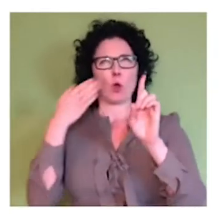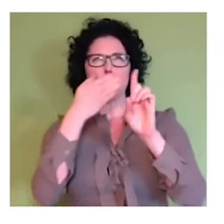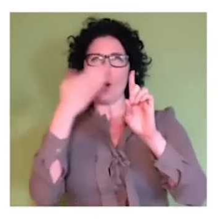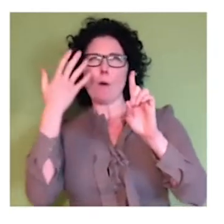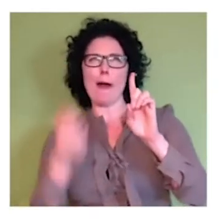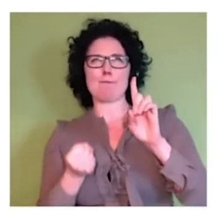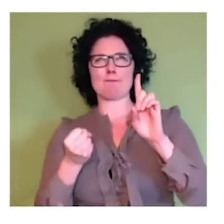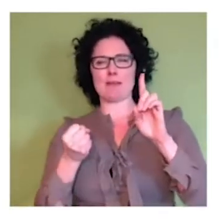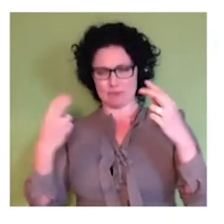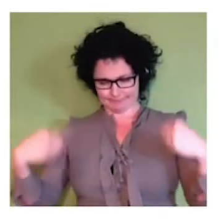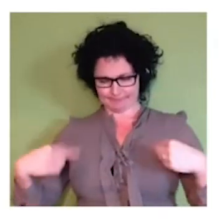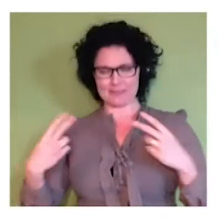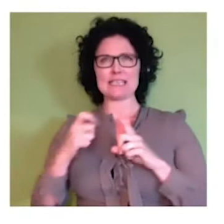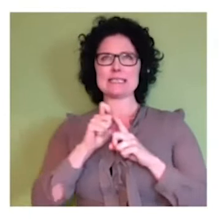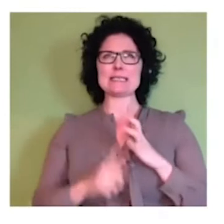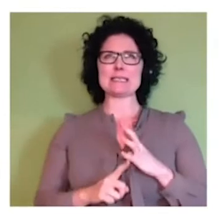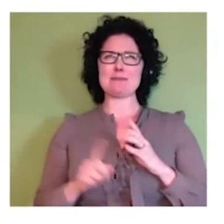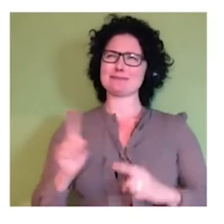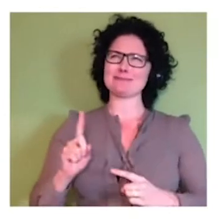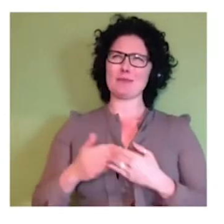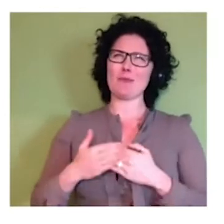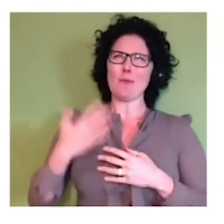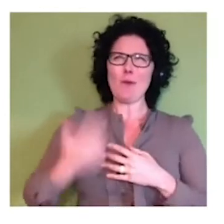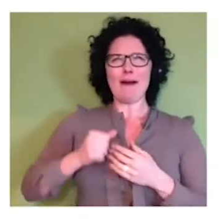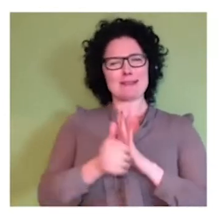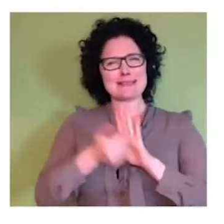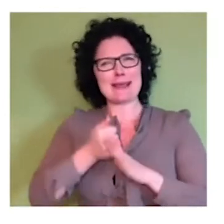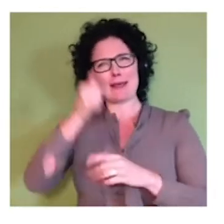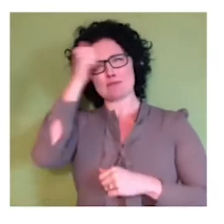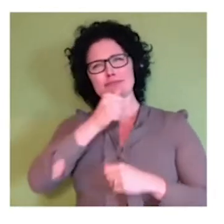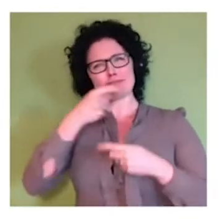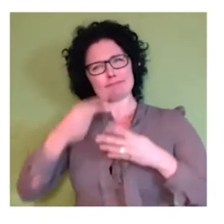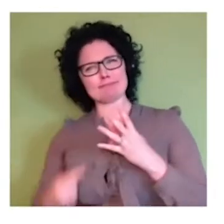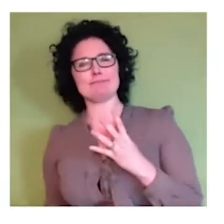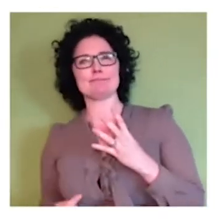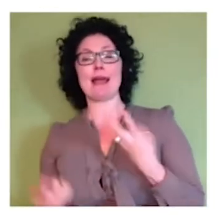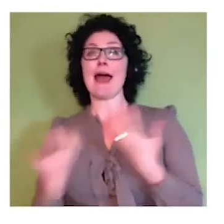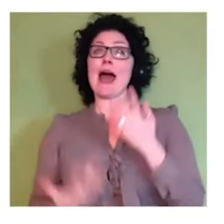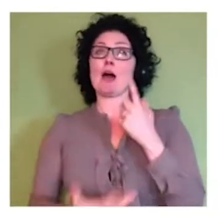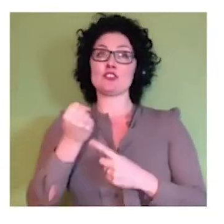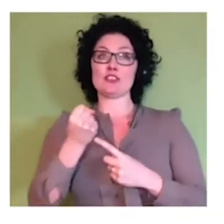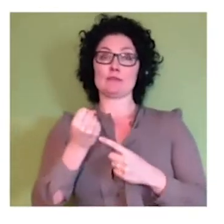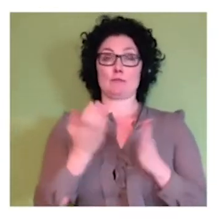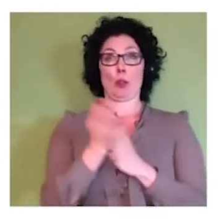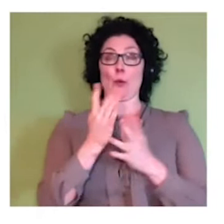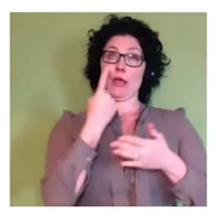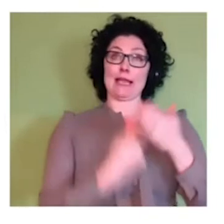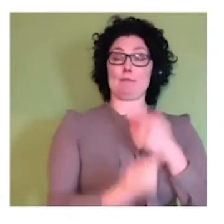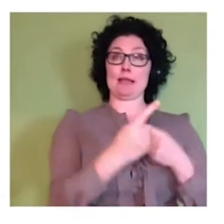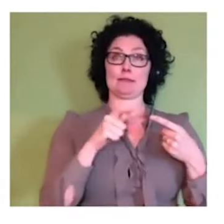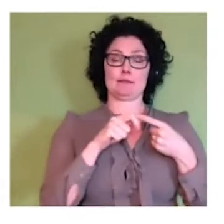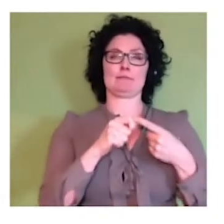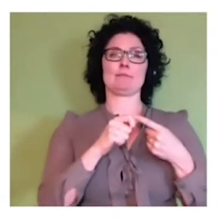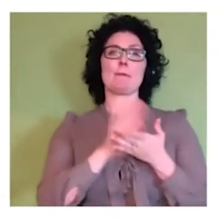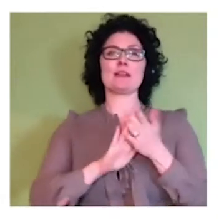than their impairment. There are 3 main themes that are crucial to achieving this. Independence, so being in control of your life and